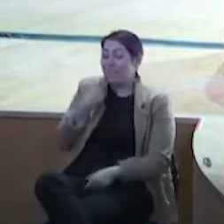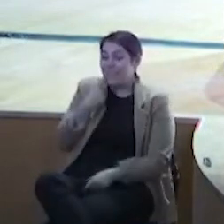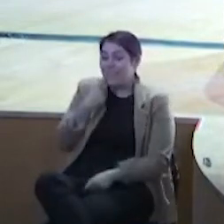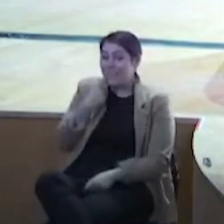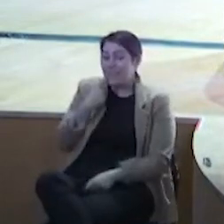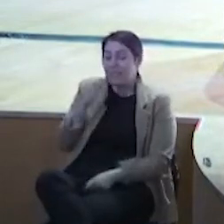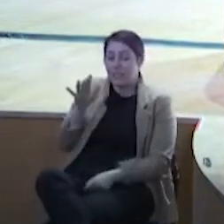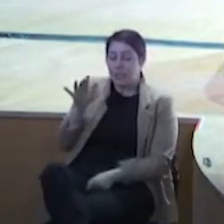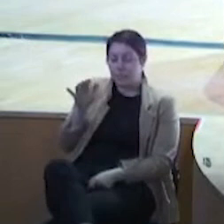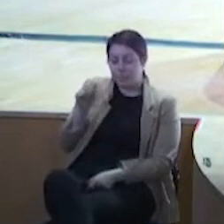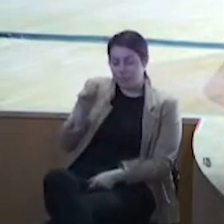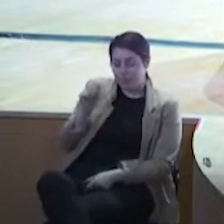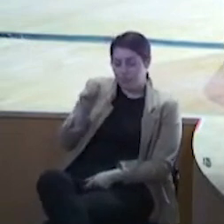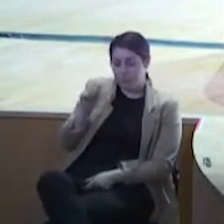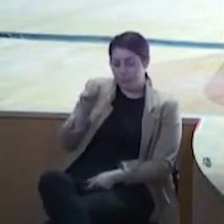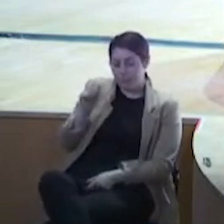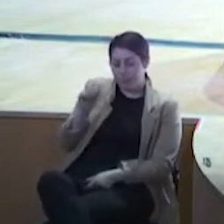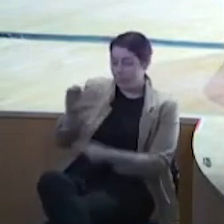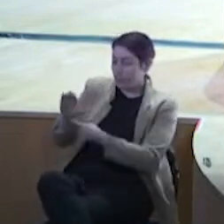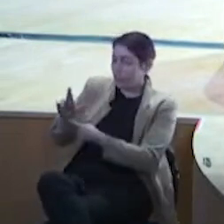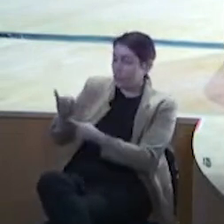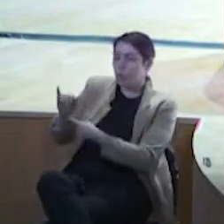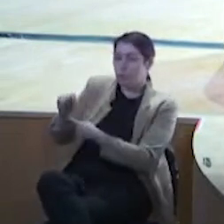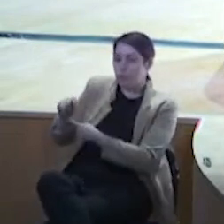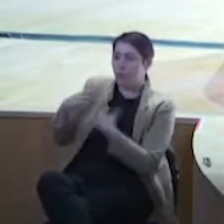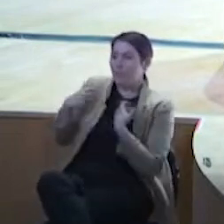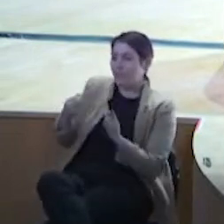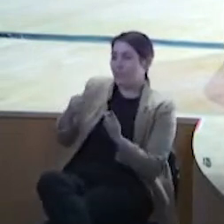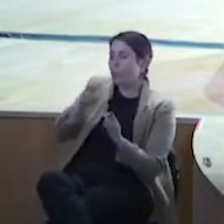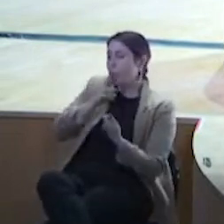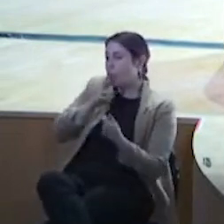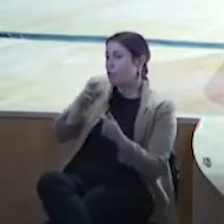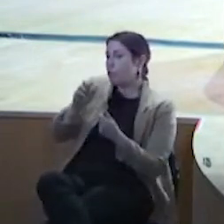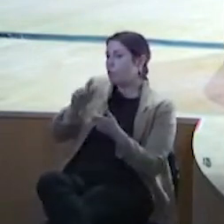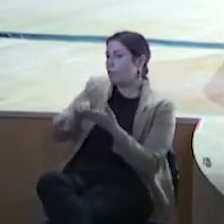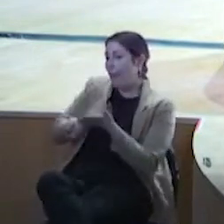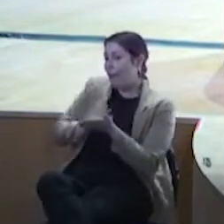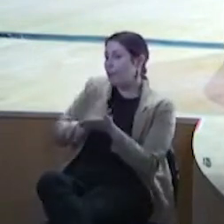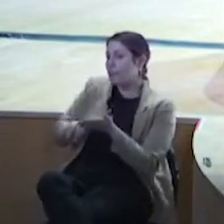the Crit Resiliency Water Act,